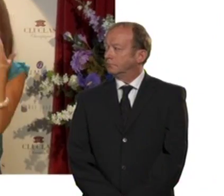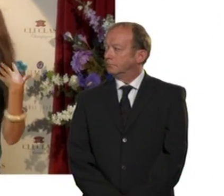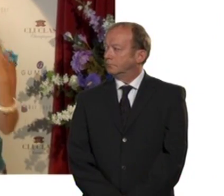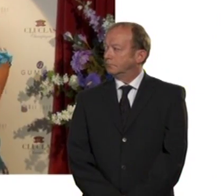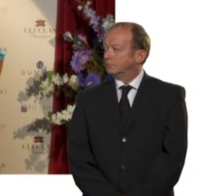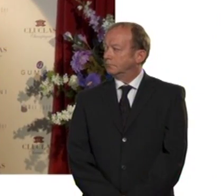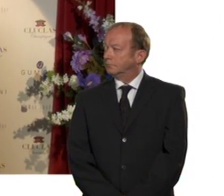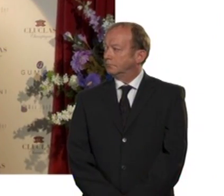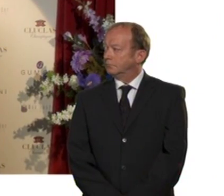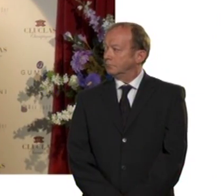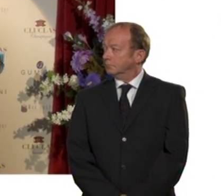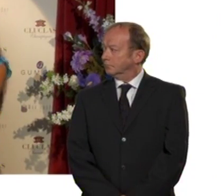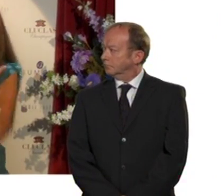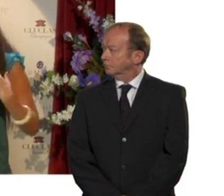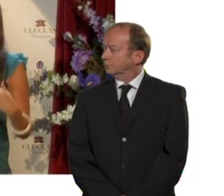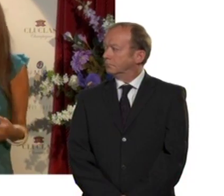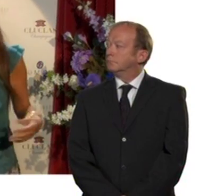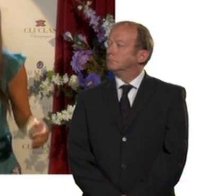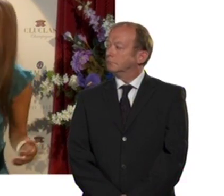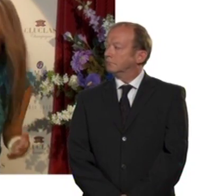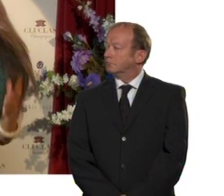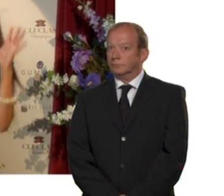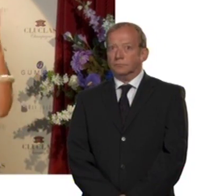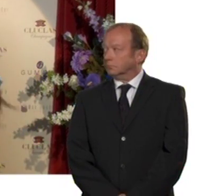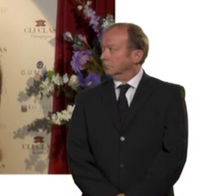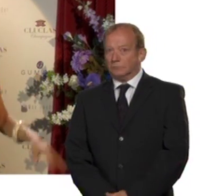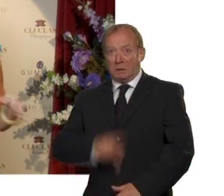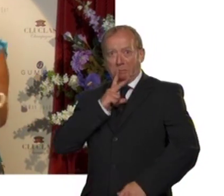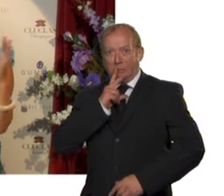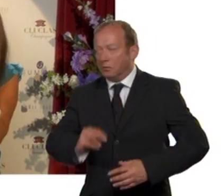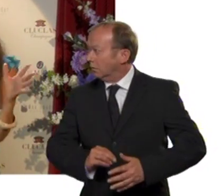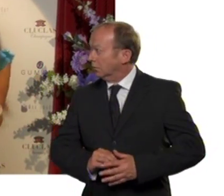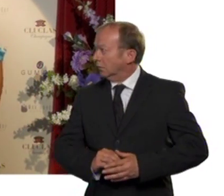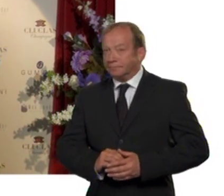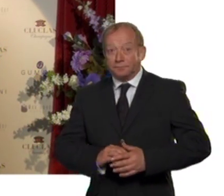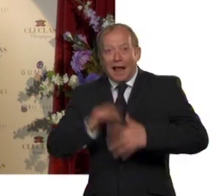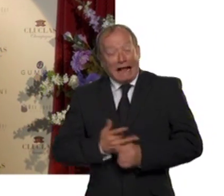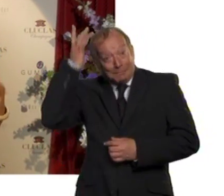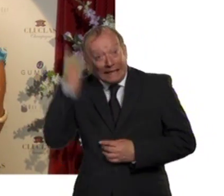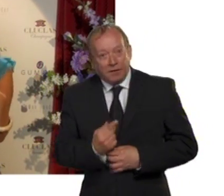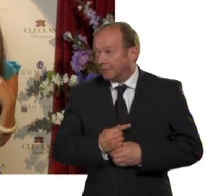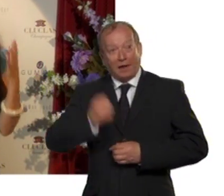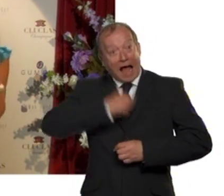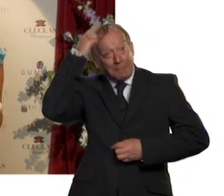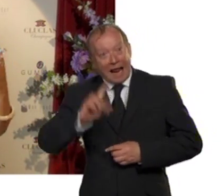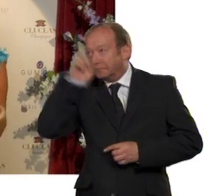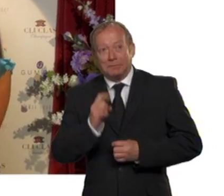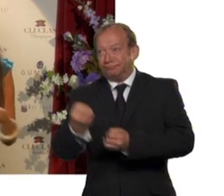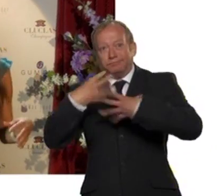Stacey Solomon, how's life as a celebrity? Oh, yeah, it's mental. People are like, call my name out in the street, and I'm like,